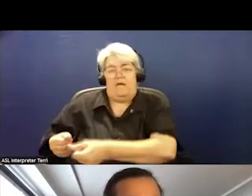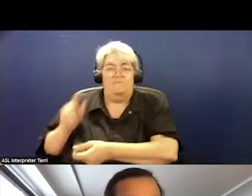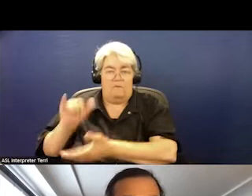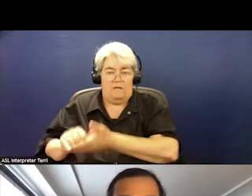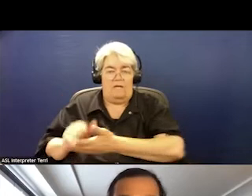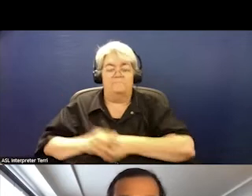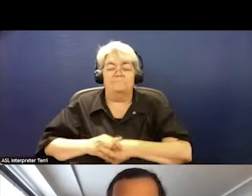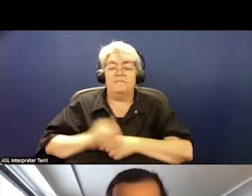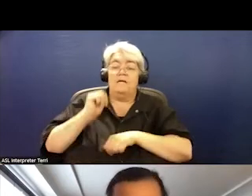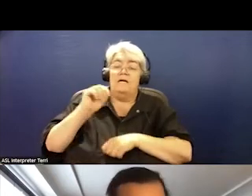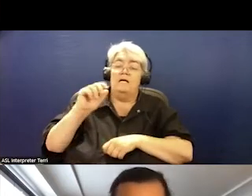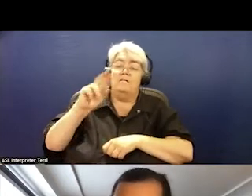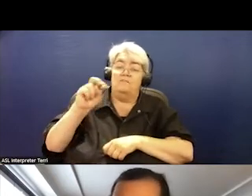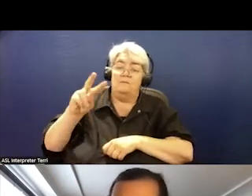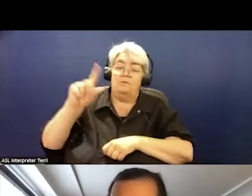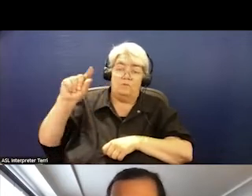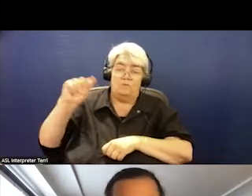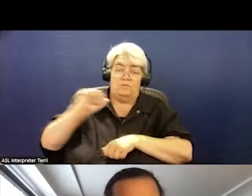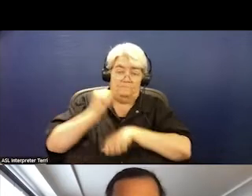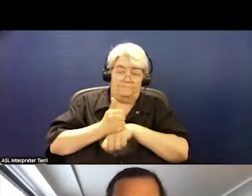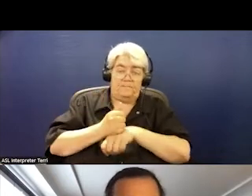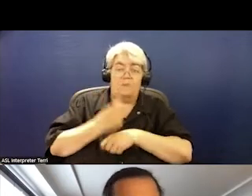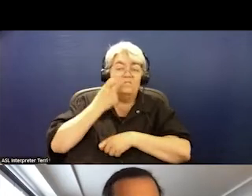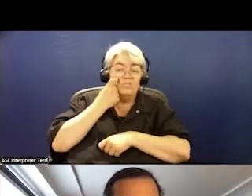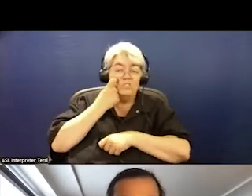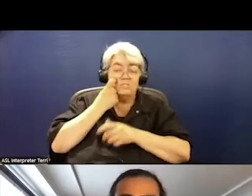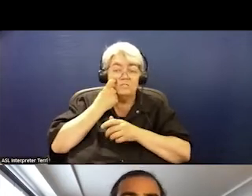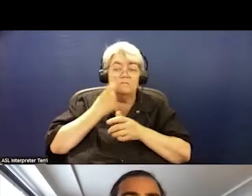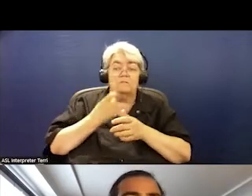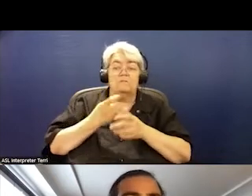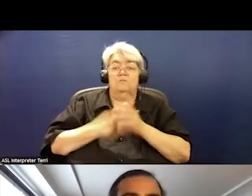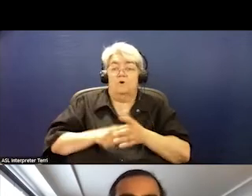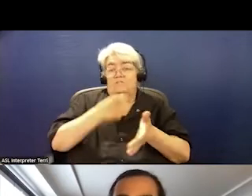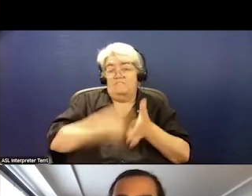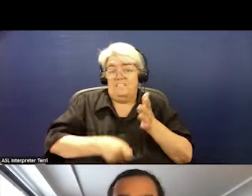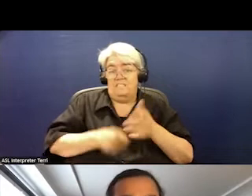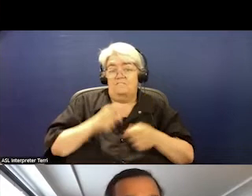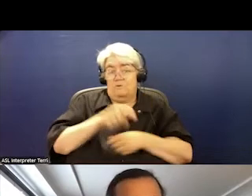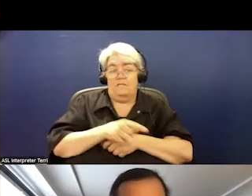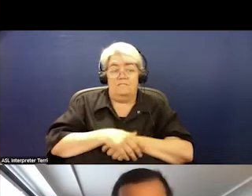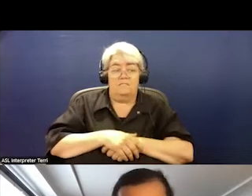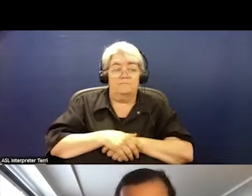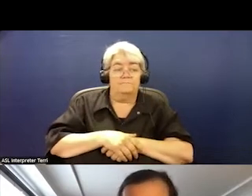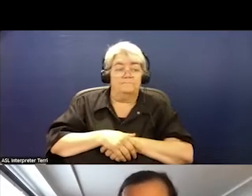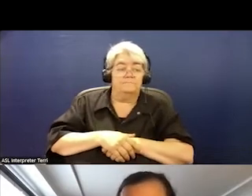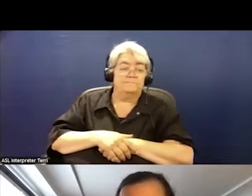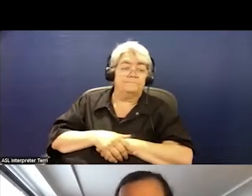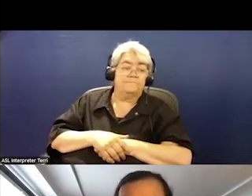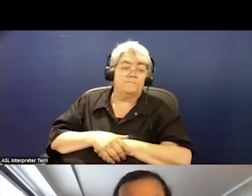November 2020, and we just initiated phase 2 of this program. And on to the next slide.